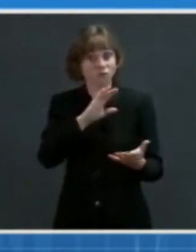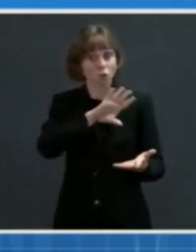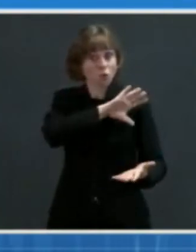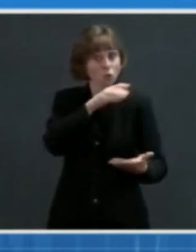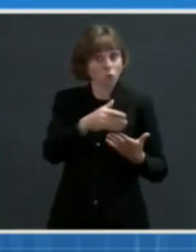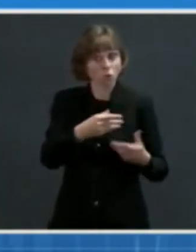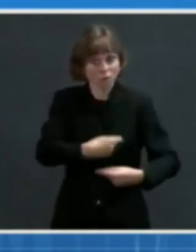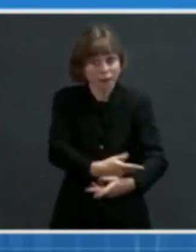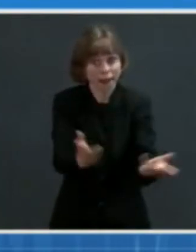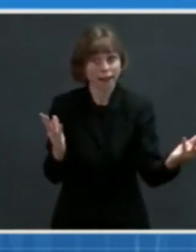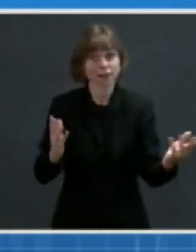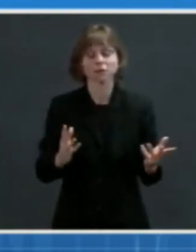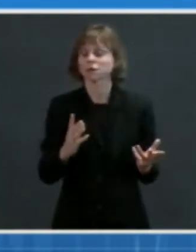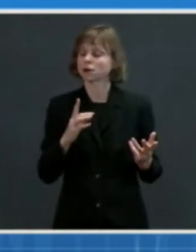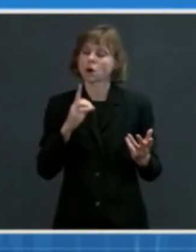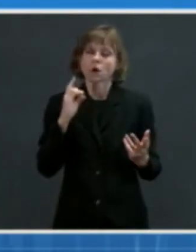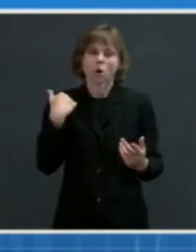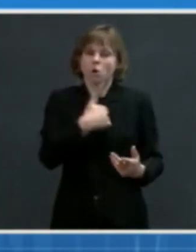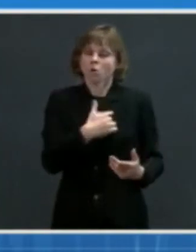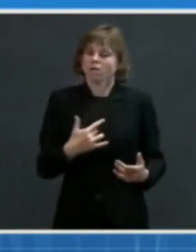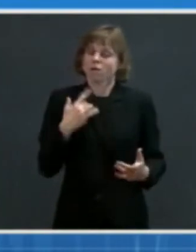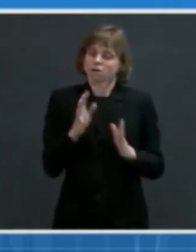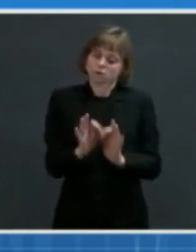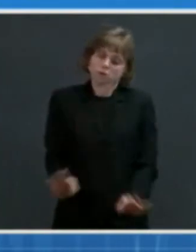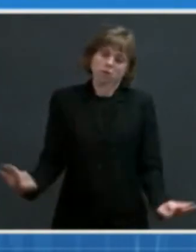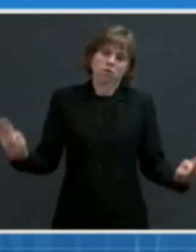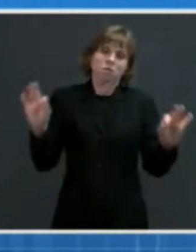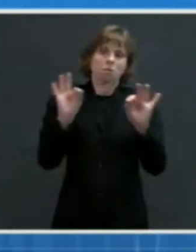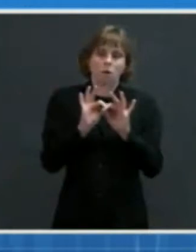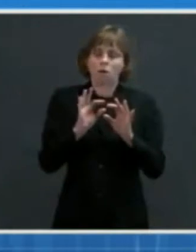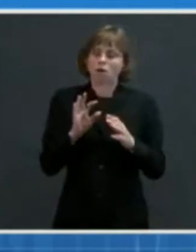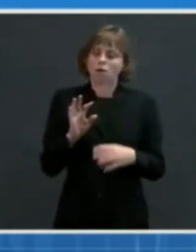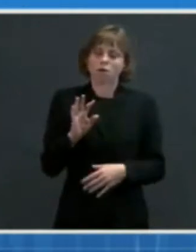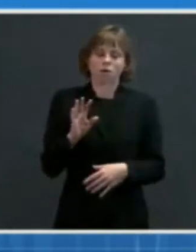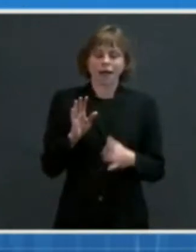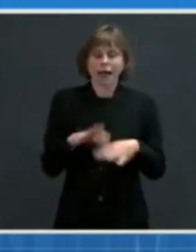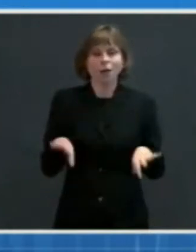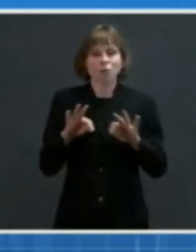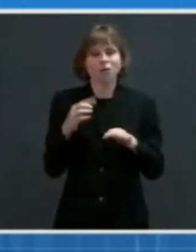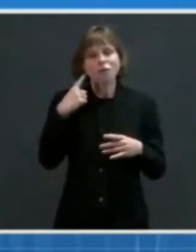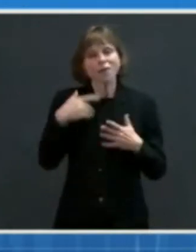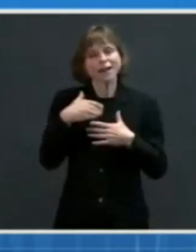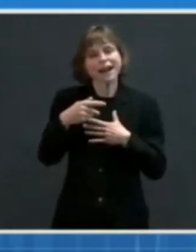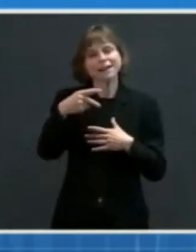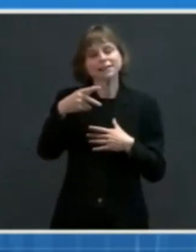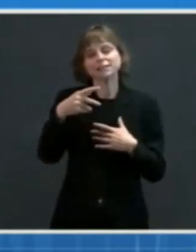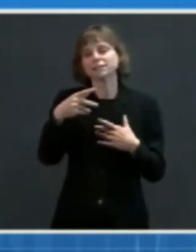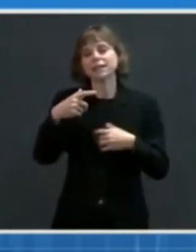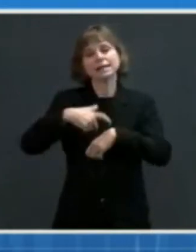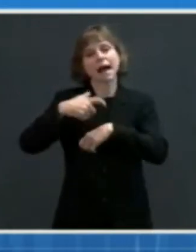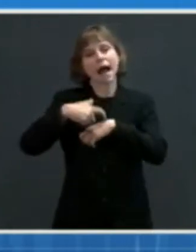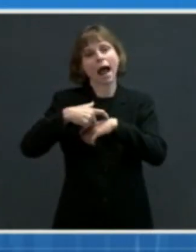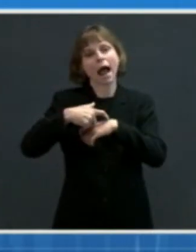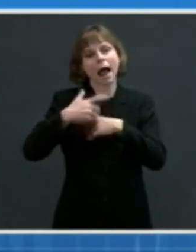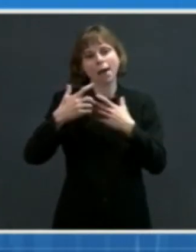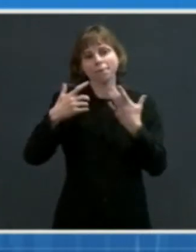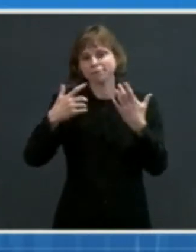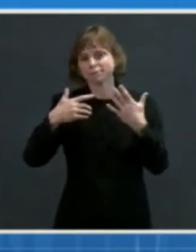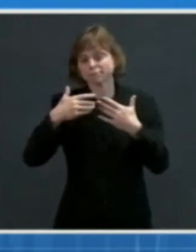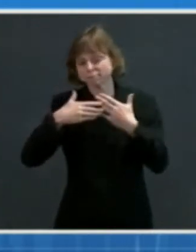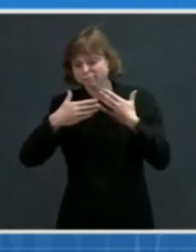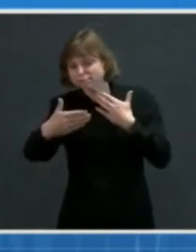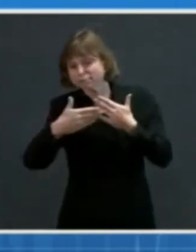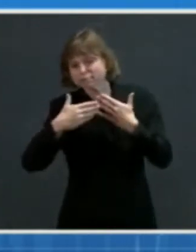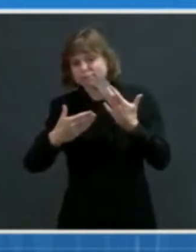that particularly over the next period of time, this is not forever, but the next period of time when the president has called for this, we